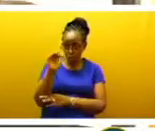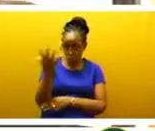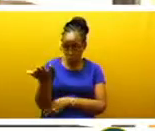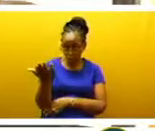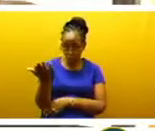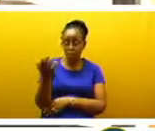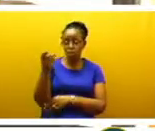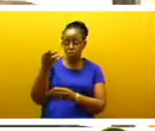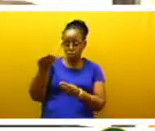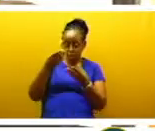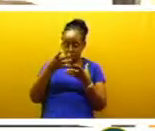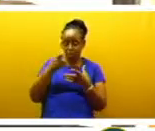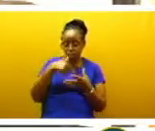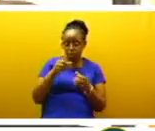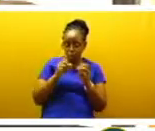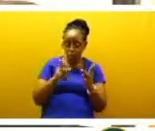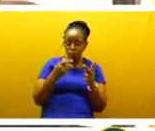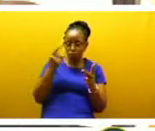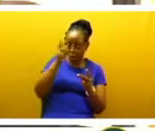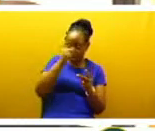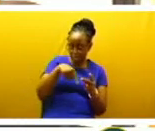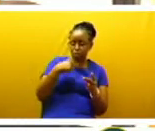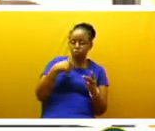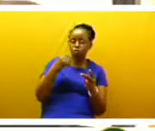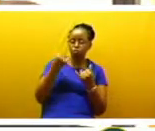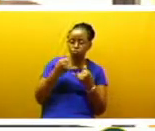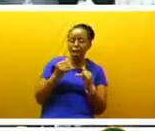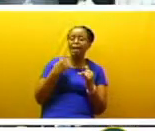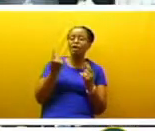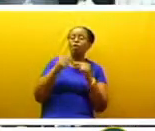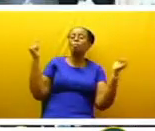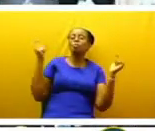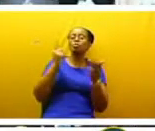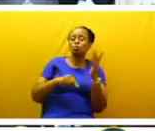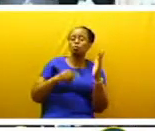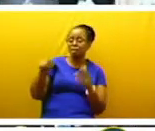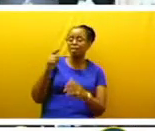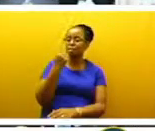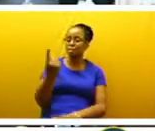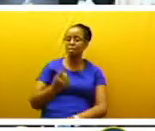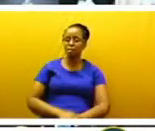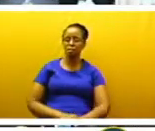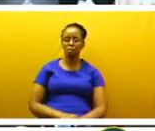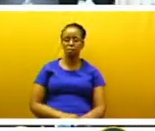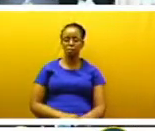is an opportunity for rebuttal.